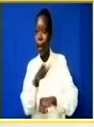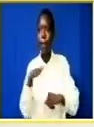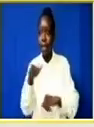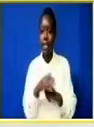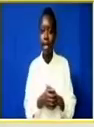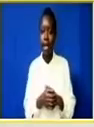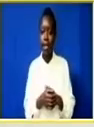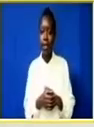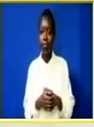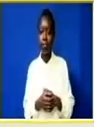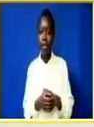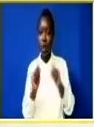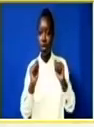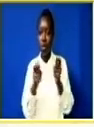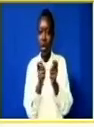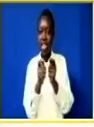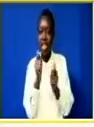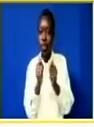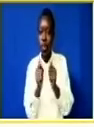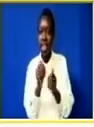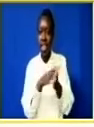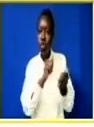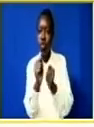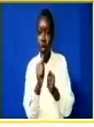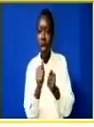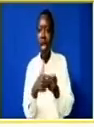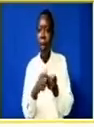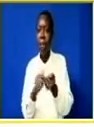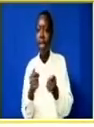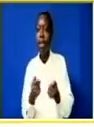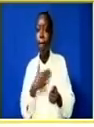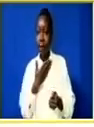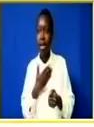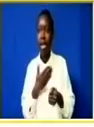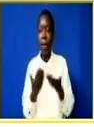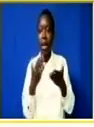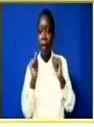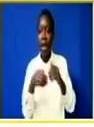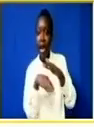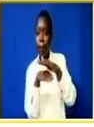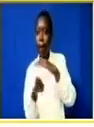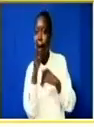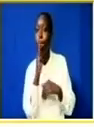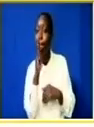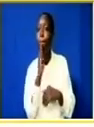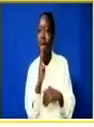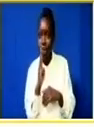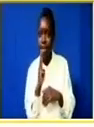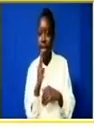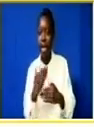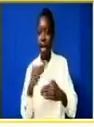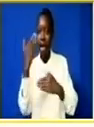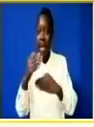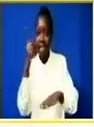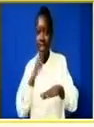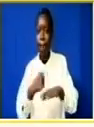my maize. Mm. I plant beans. If I plant beans, mm. let's say for season one, mm-hmm. for season two, mm-hmm. I